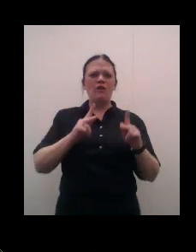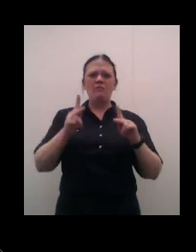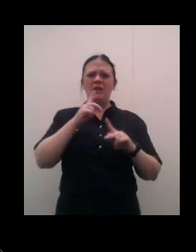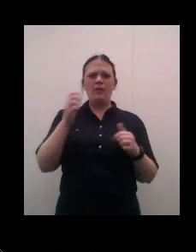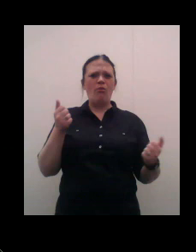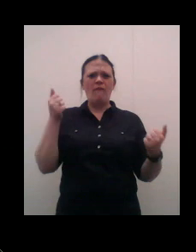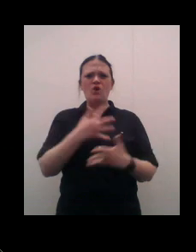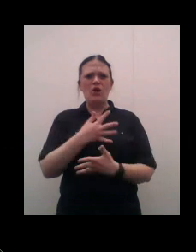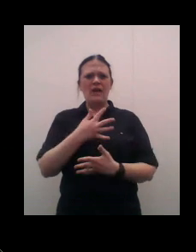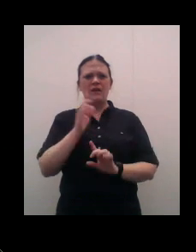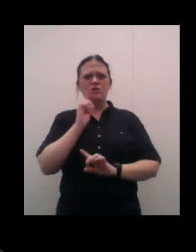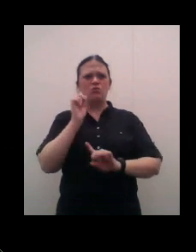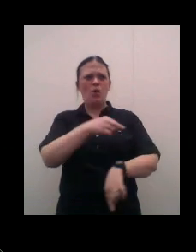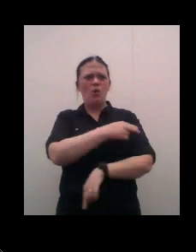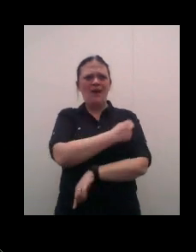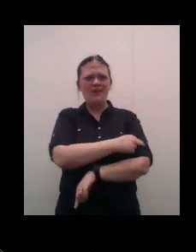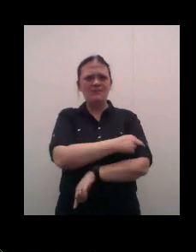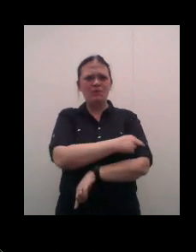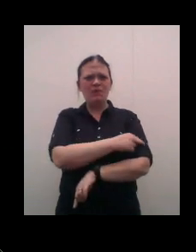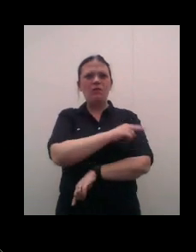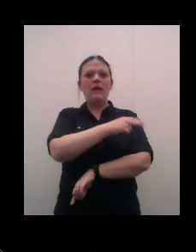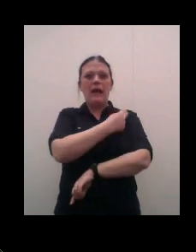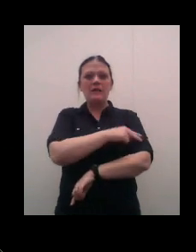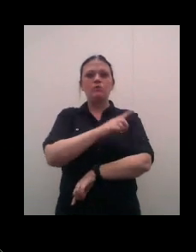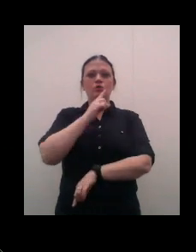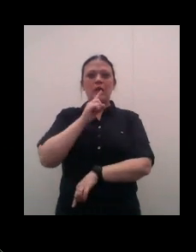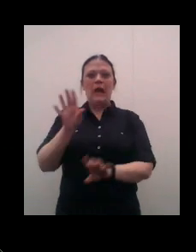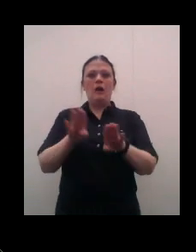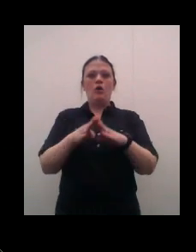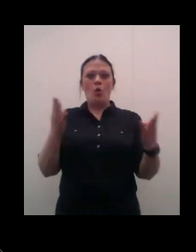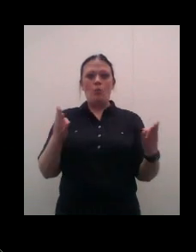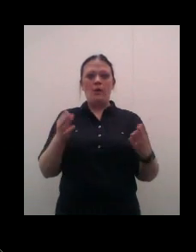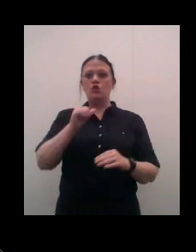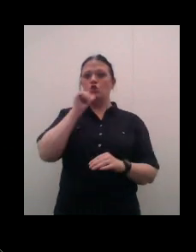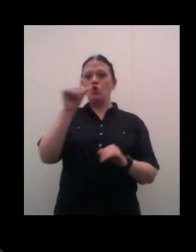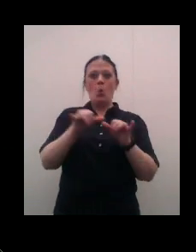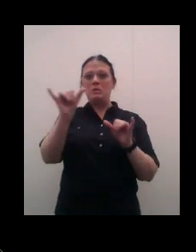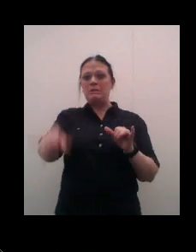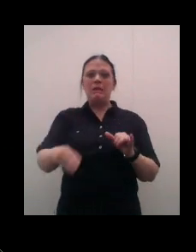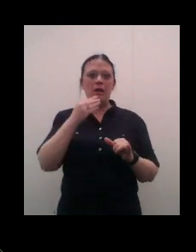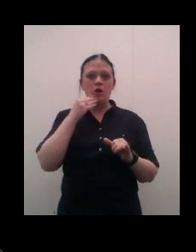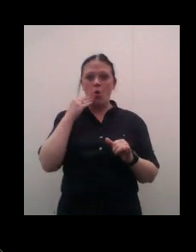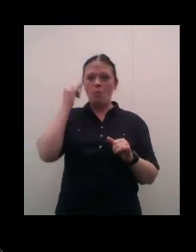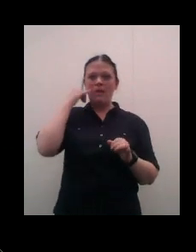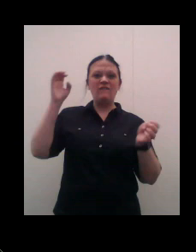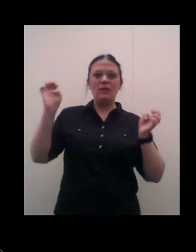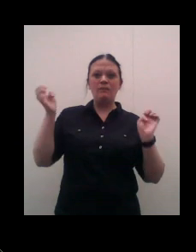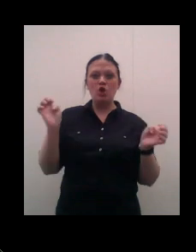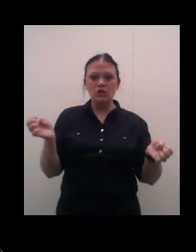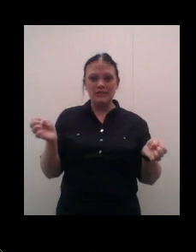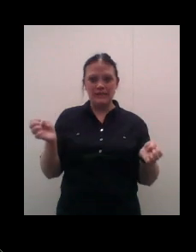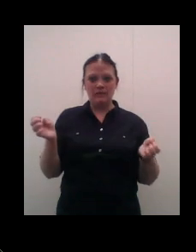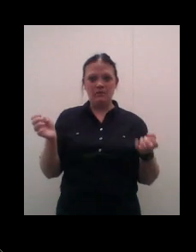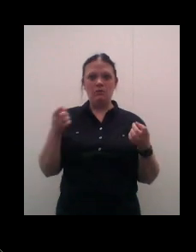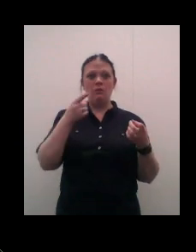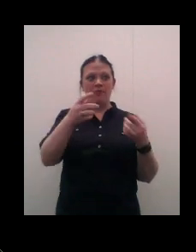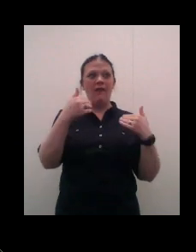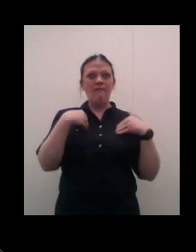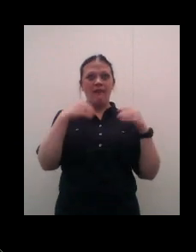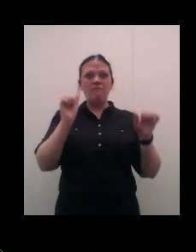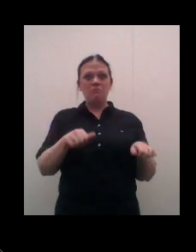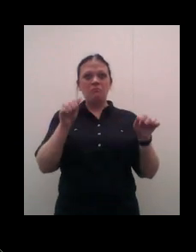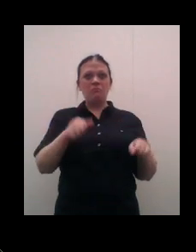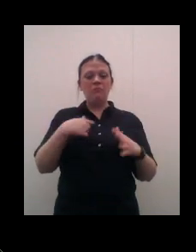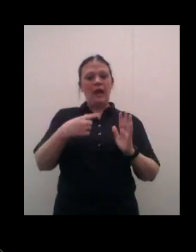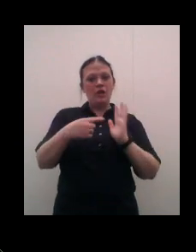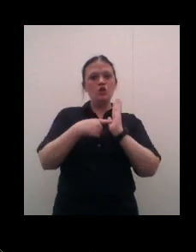afraid to go to the hospital. Hospitals are open. Do not stay home in an emergency. They have capacity, as I just showed